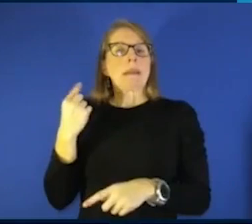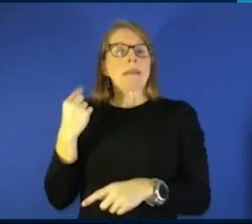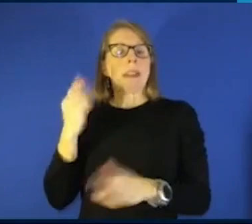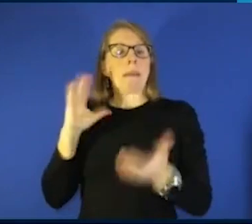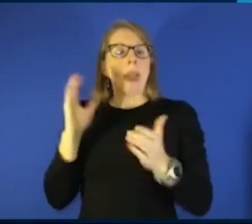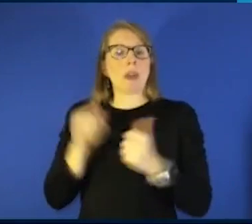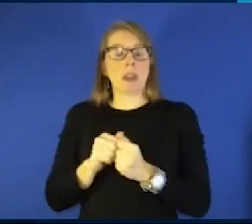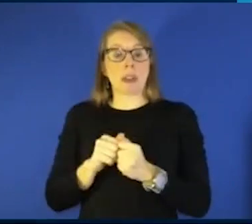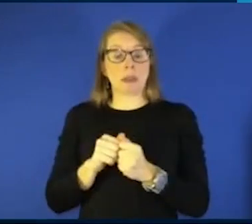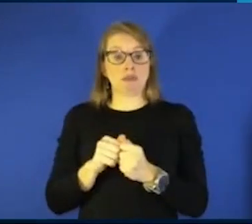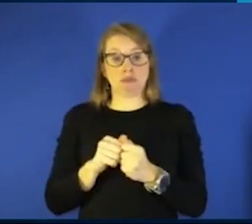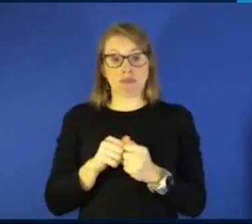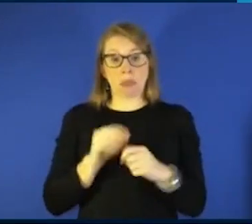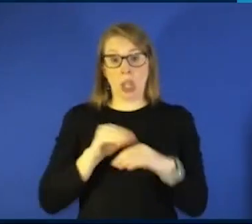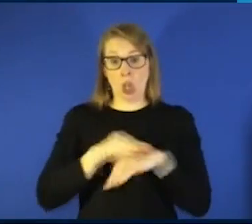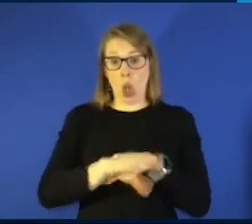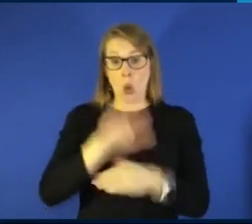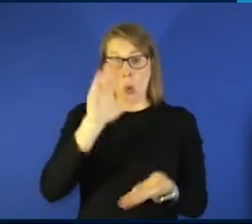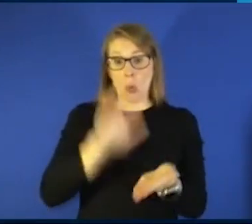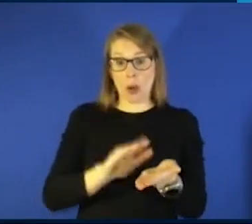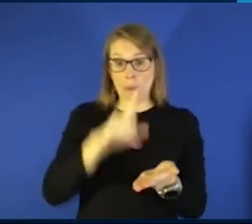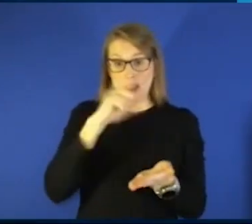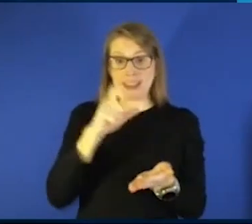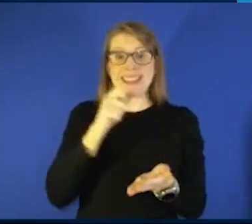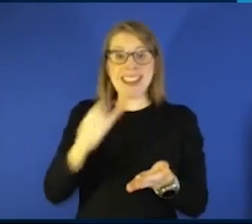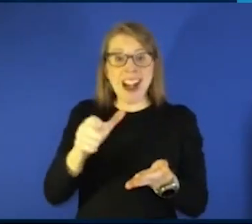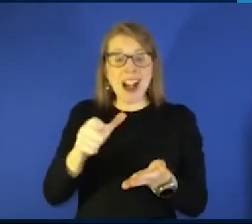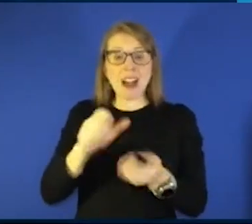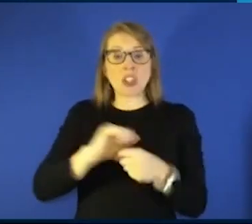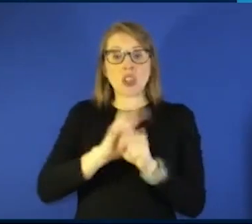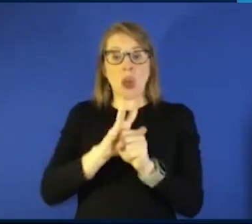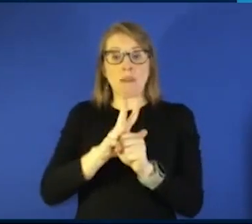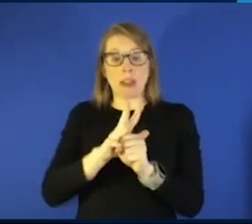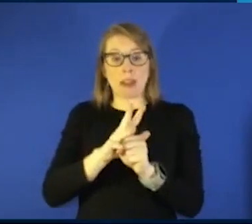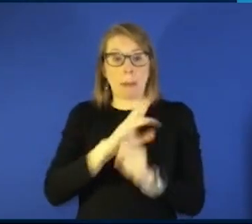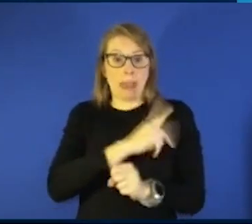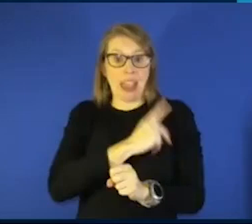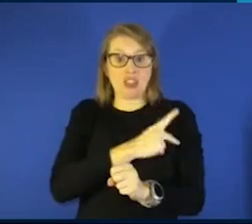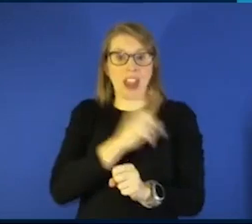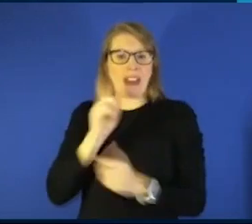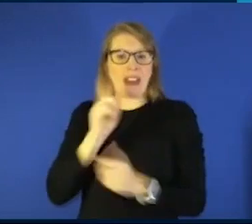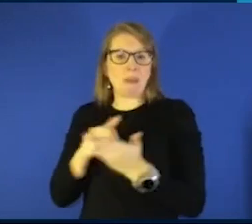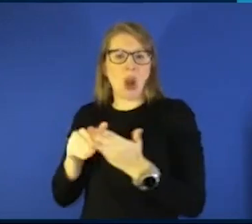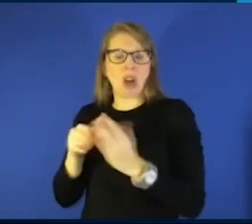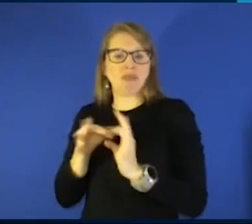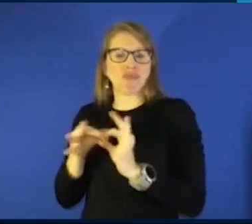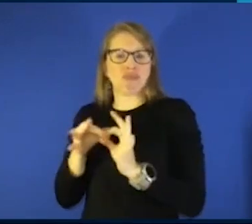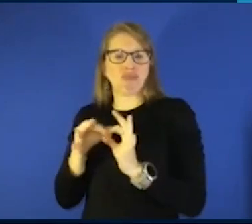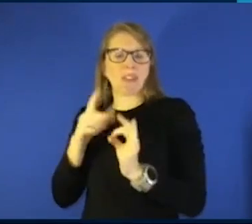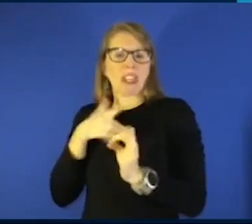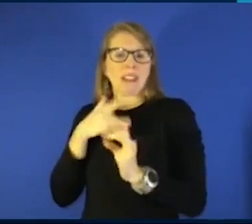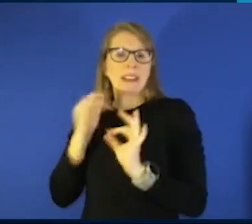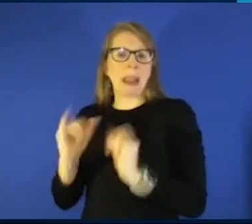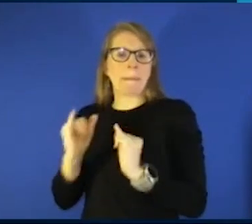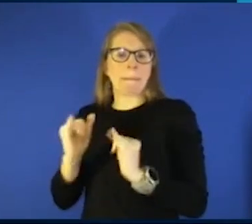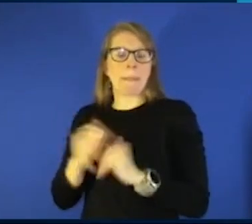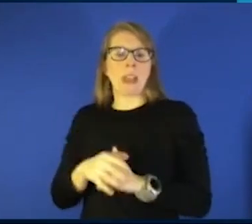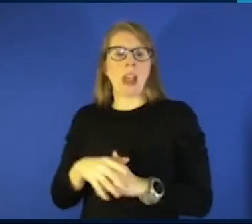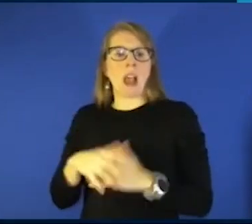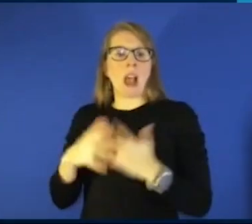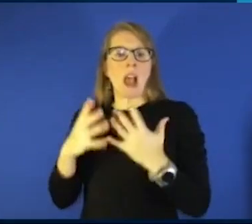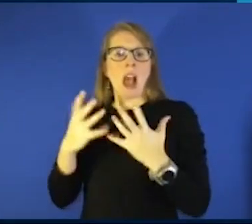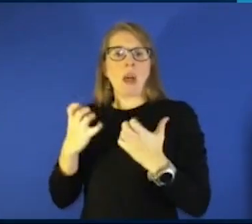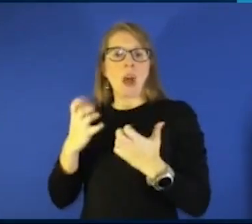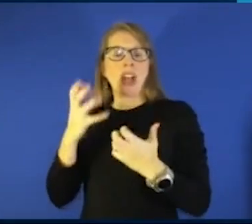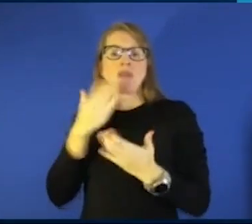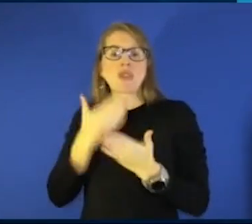held lower because of more non-COVID patients? And then this is the part I think we can all relate to. Isaac writes, I just want a shred of good news that I can